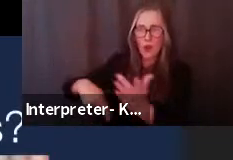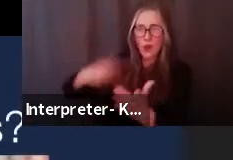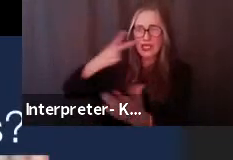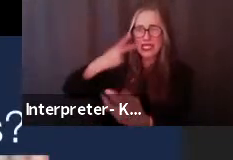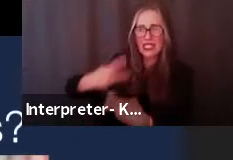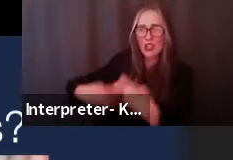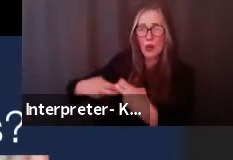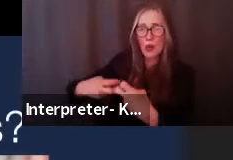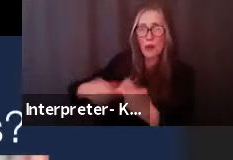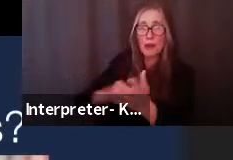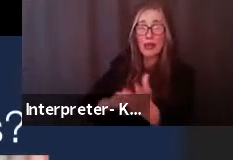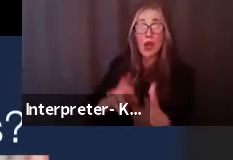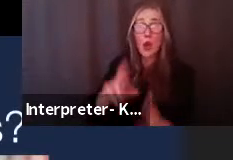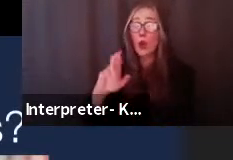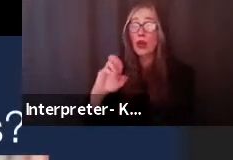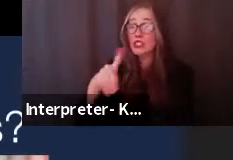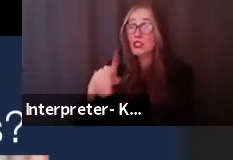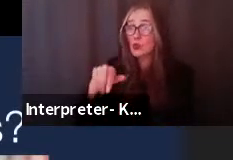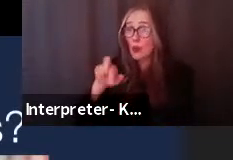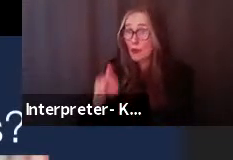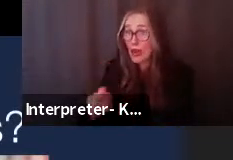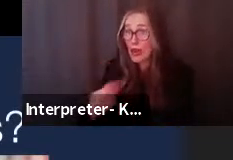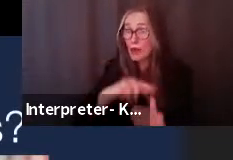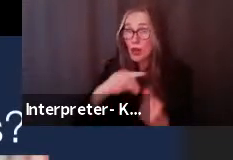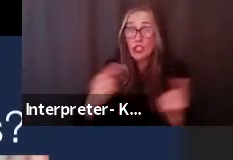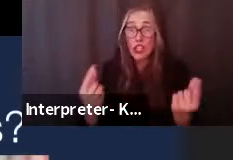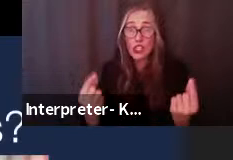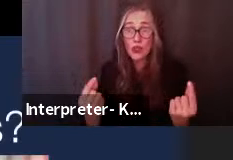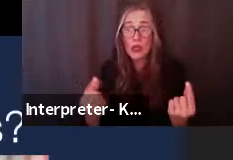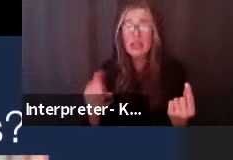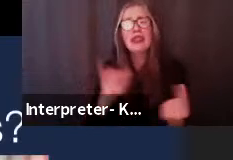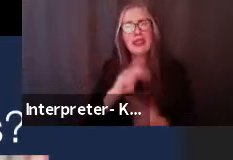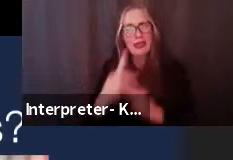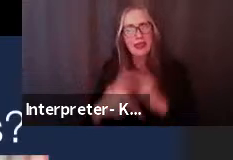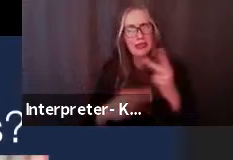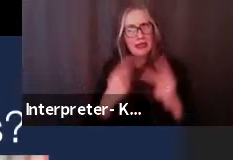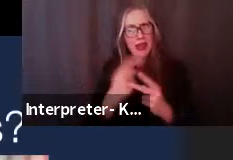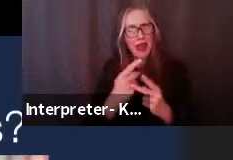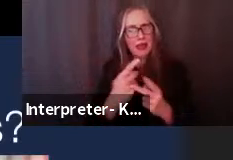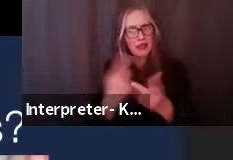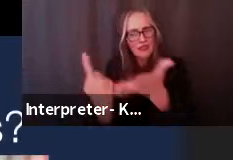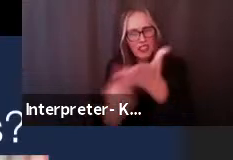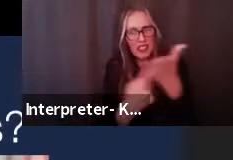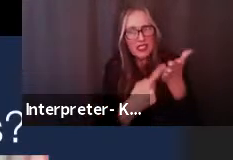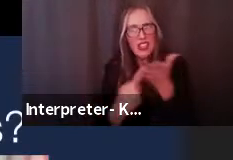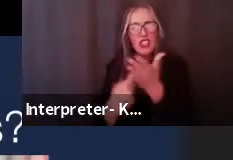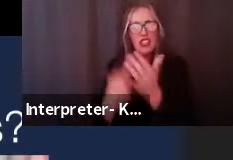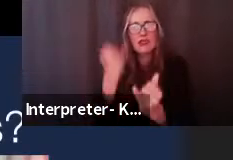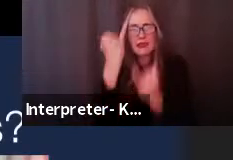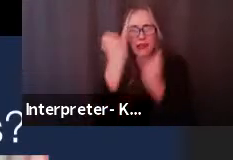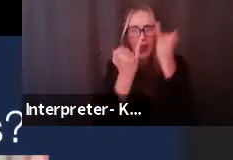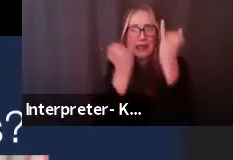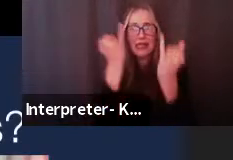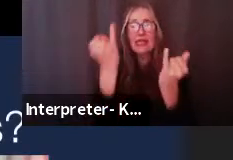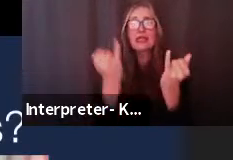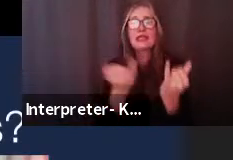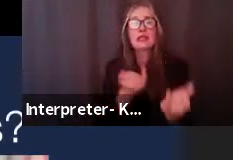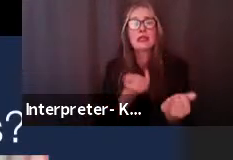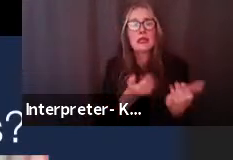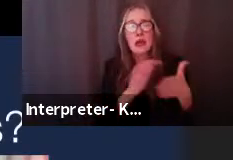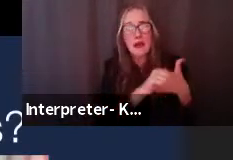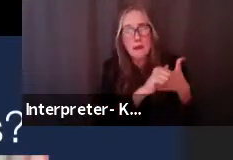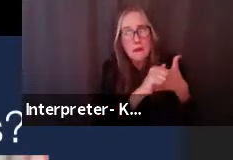repair project doing it's trying to move forward these conversations and make them productive through curriculum development posting